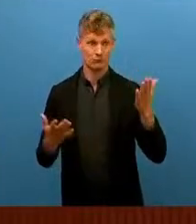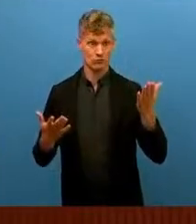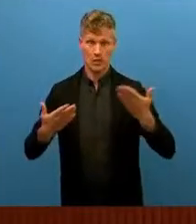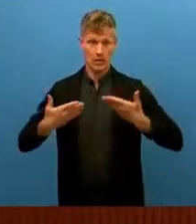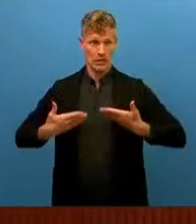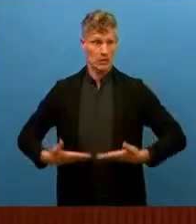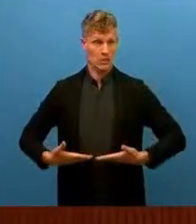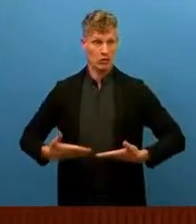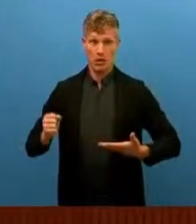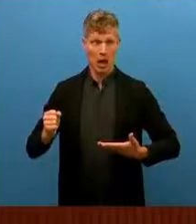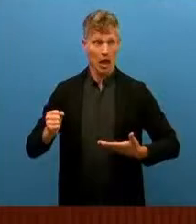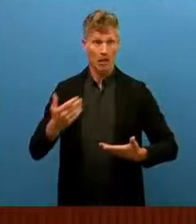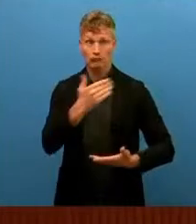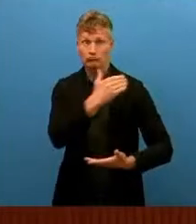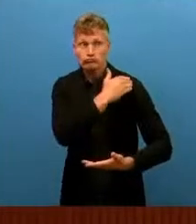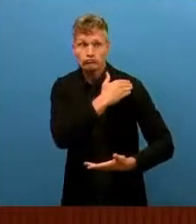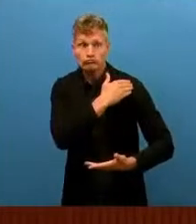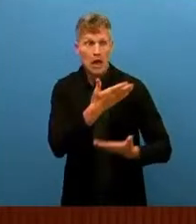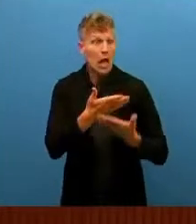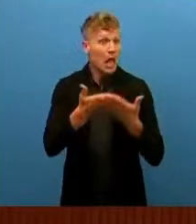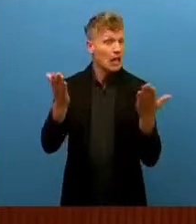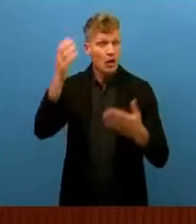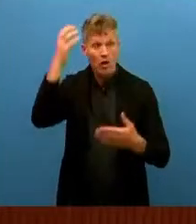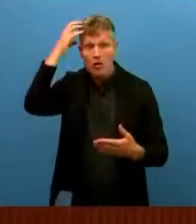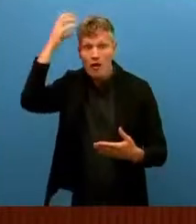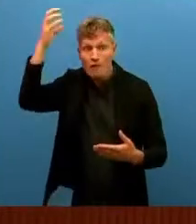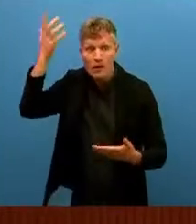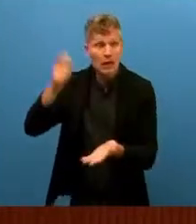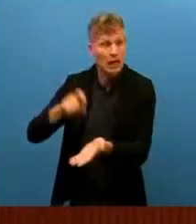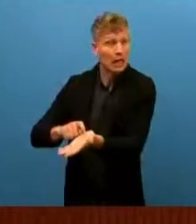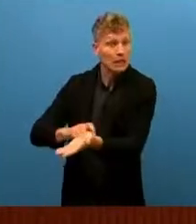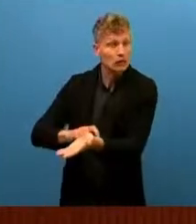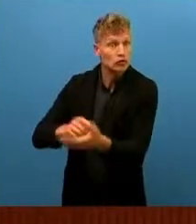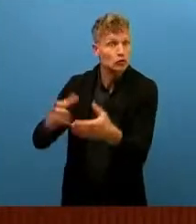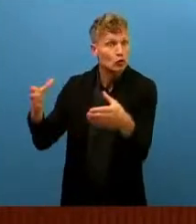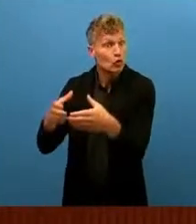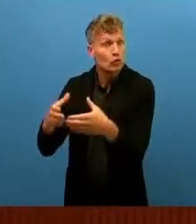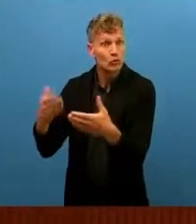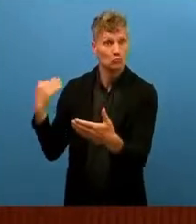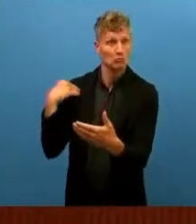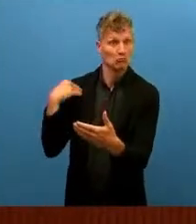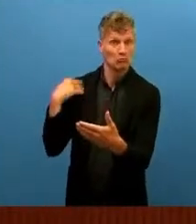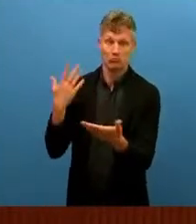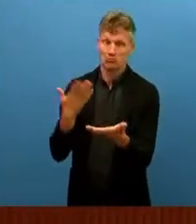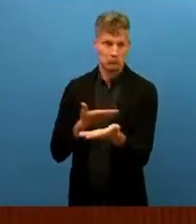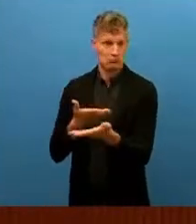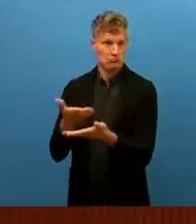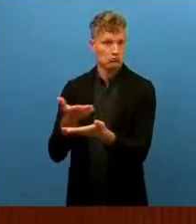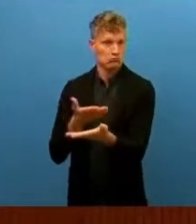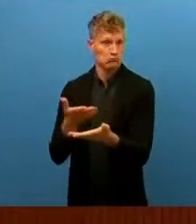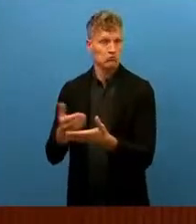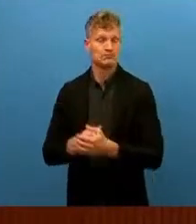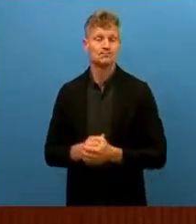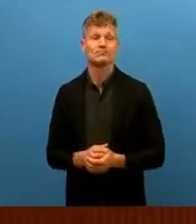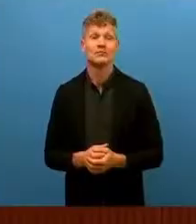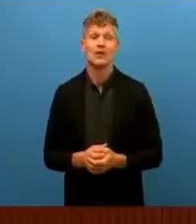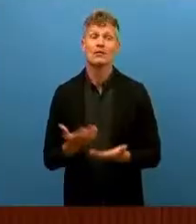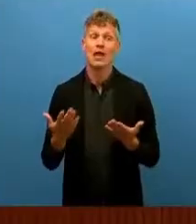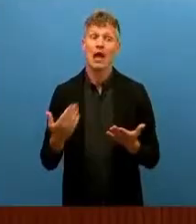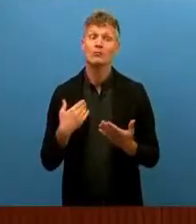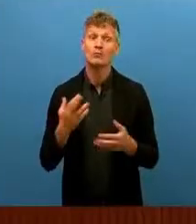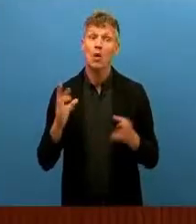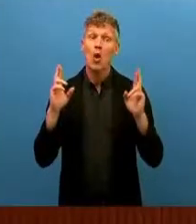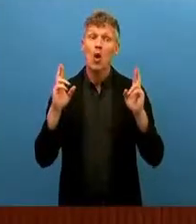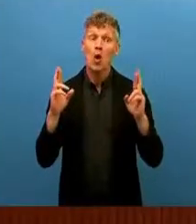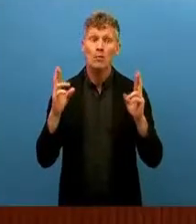Indigenous peoples for further dialogue. I call on the member states to embrace this opportunity. Starting from today, there